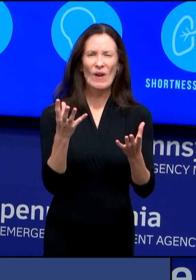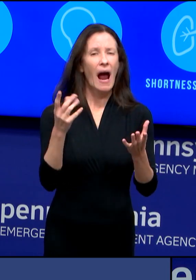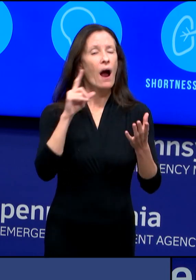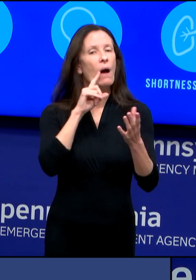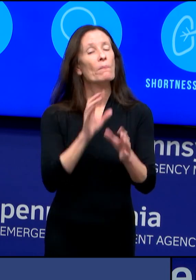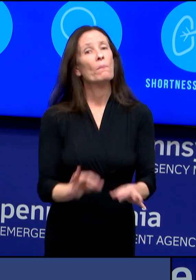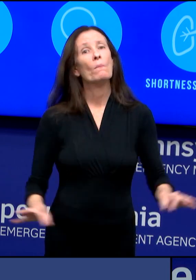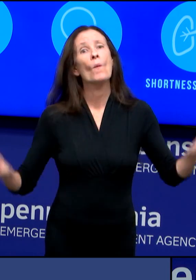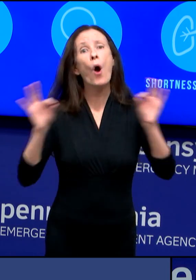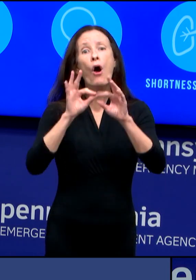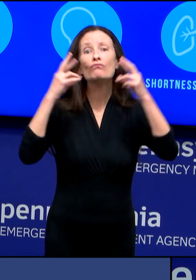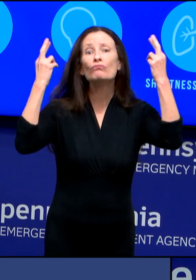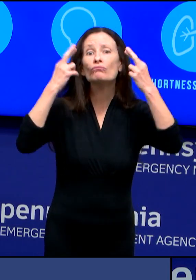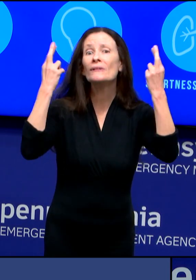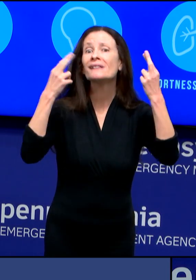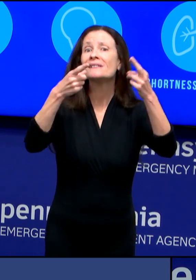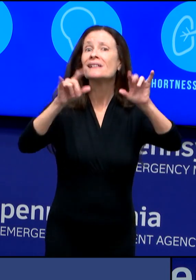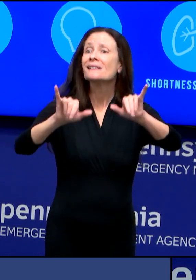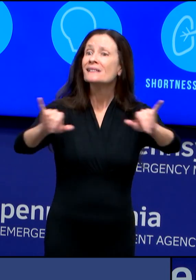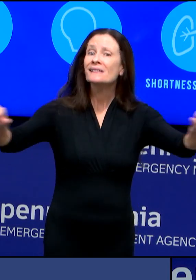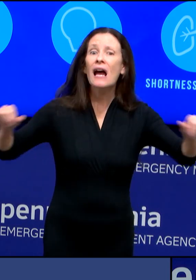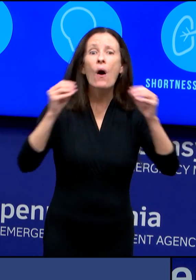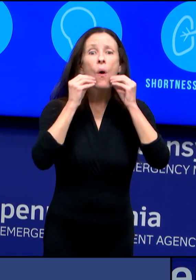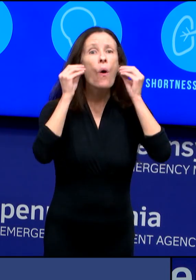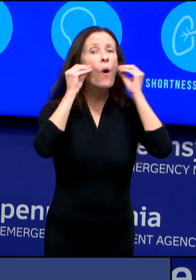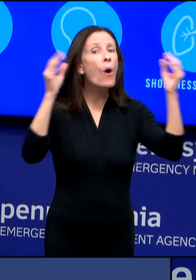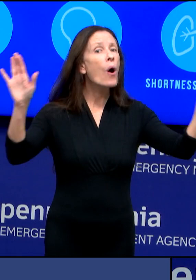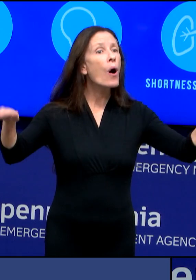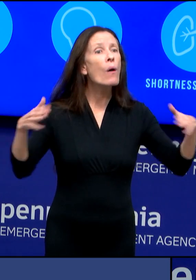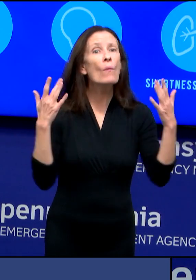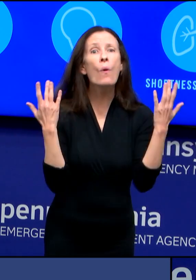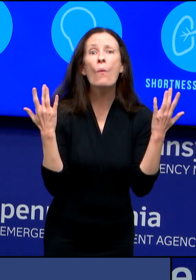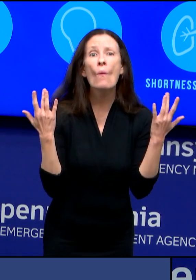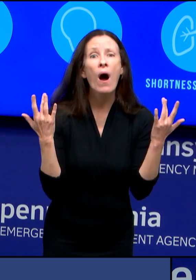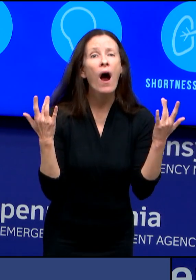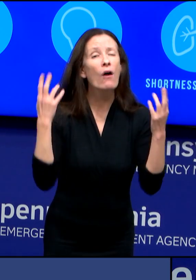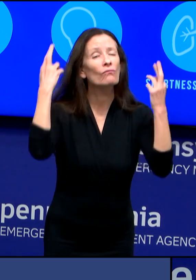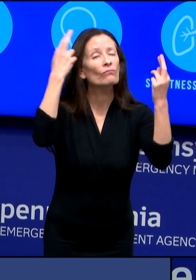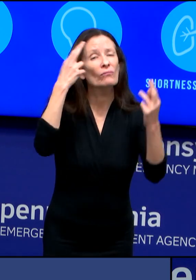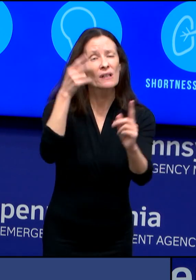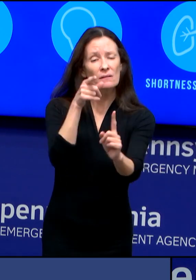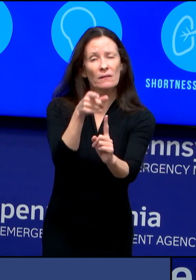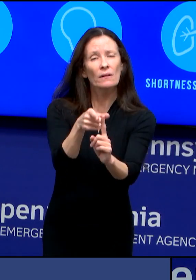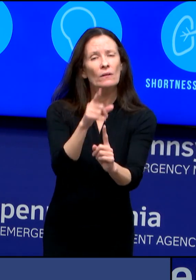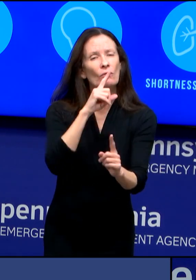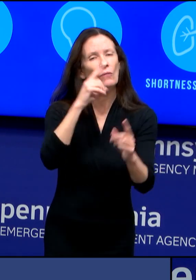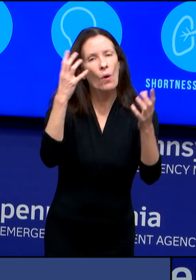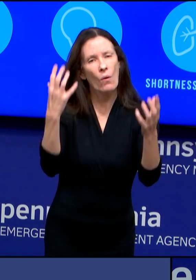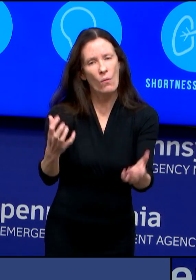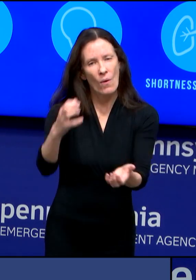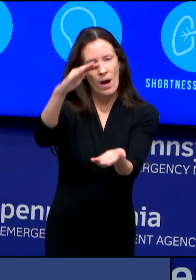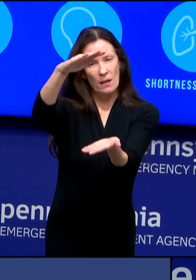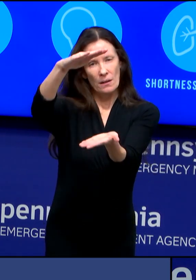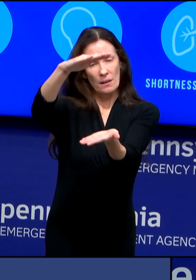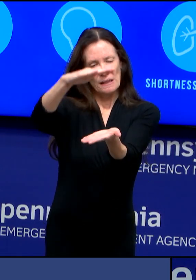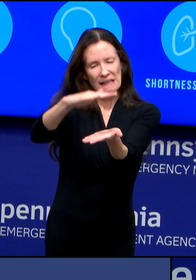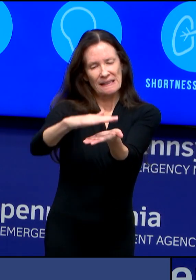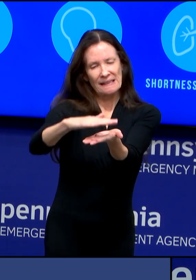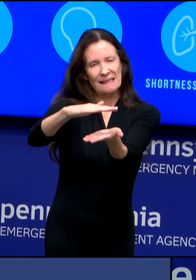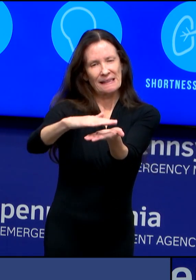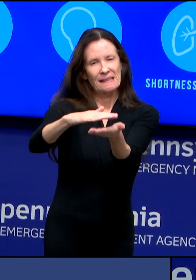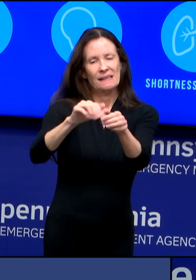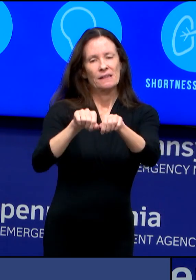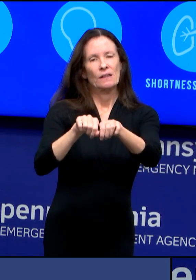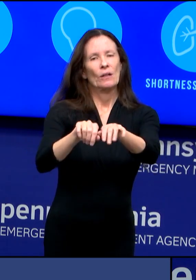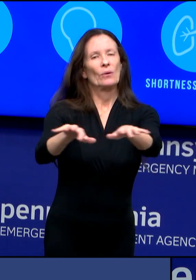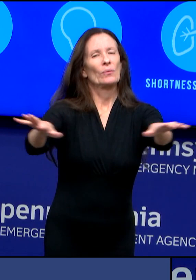in place are essential public health measures to prevent the spread of COVID-19 in those areas.